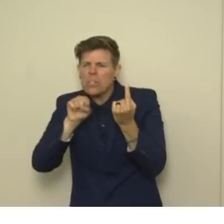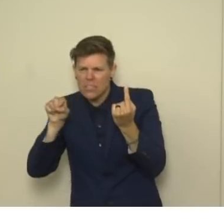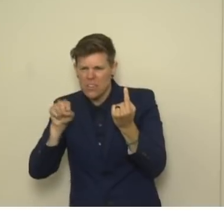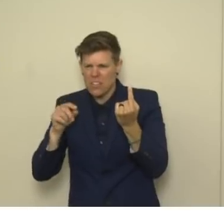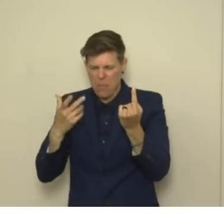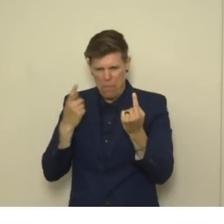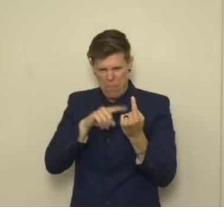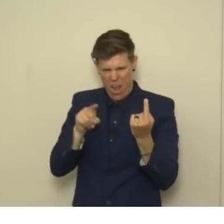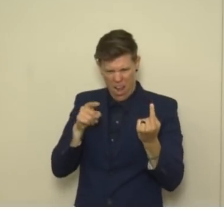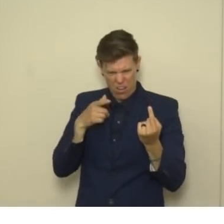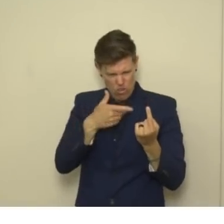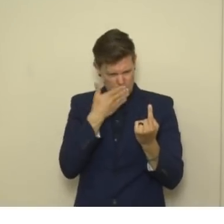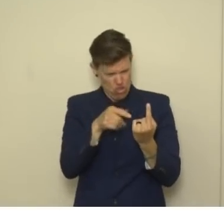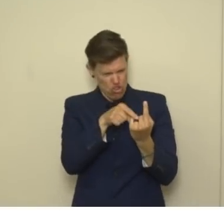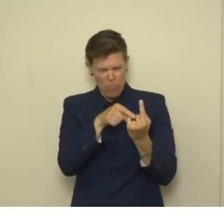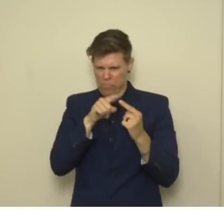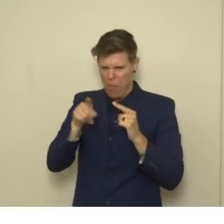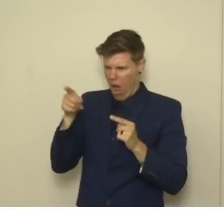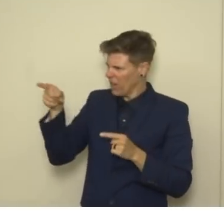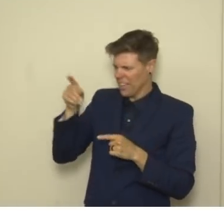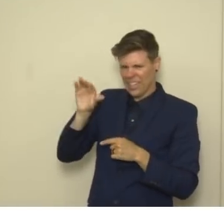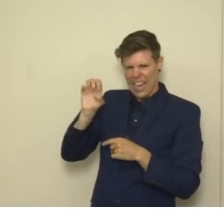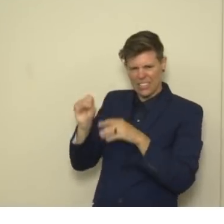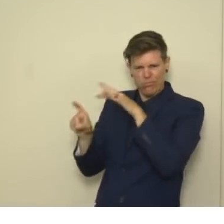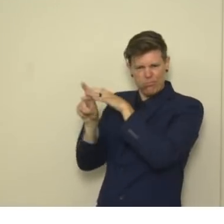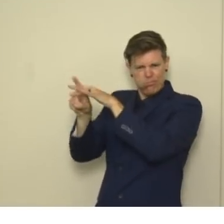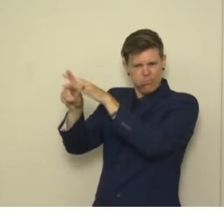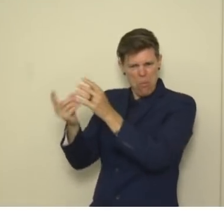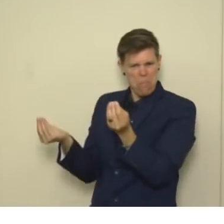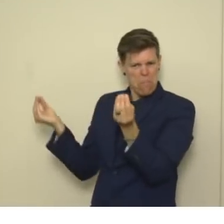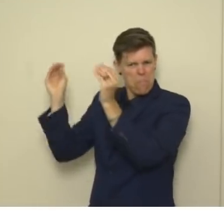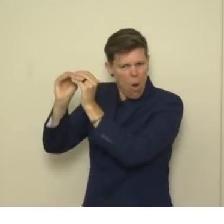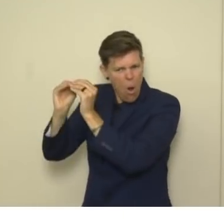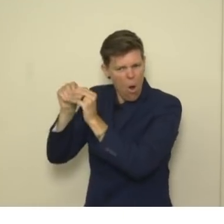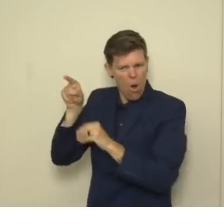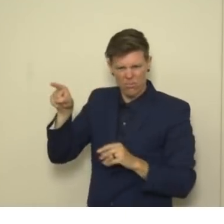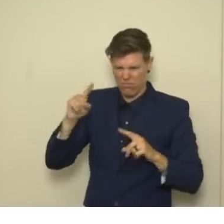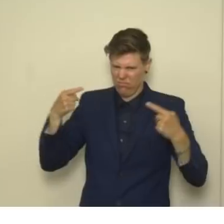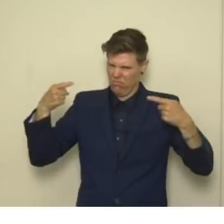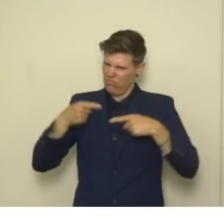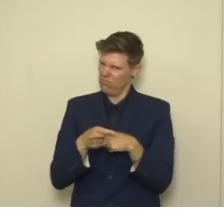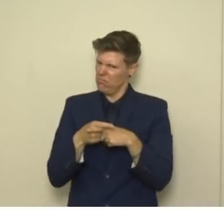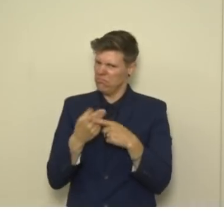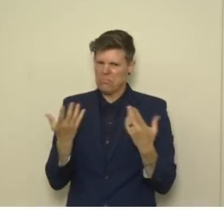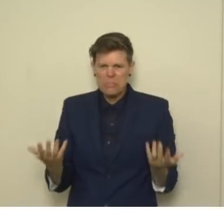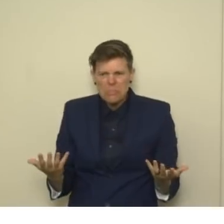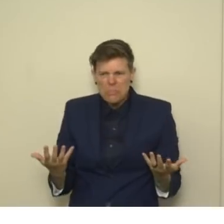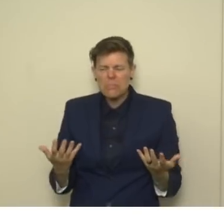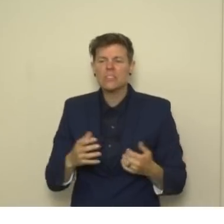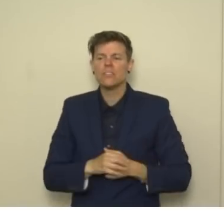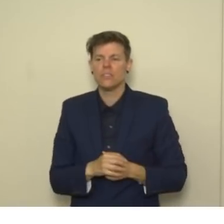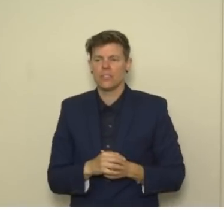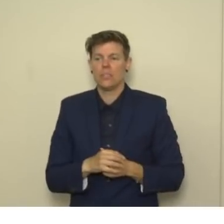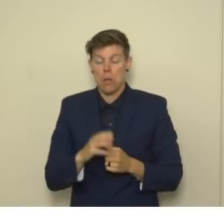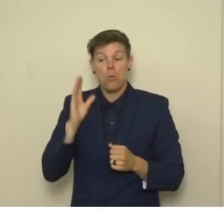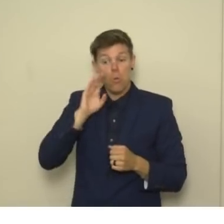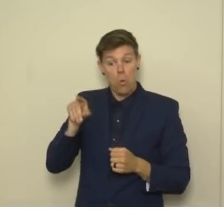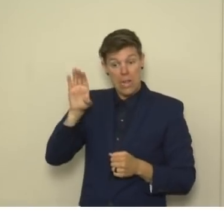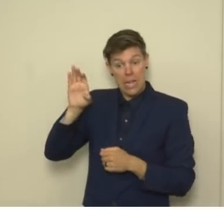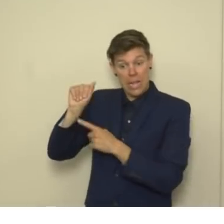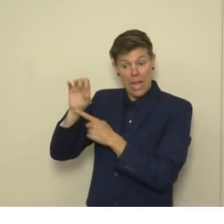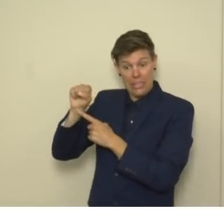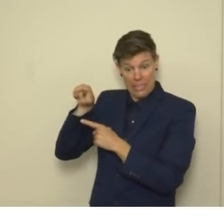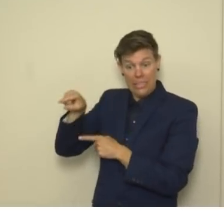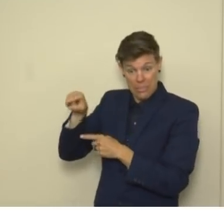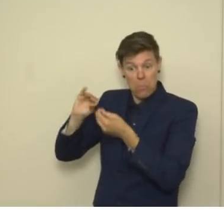are the highest they've ever been? So very briefly, when the case curve is going upwards, the spread